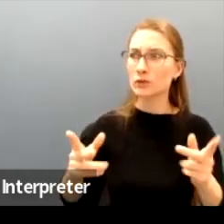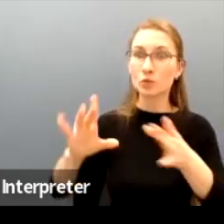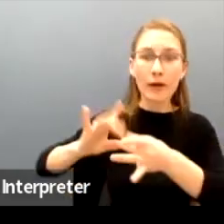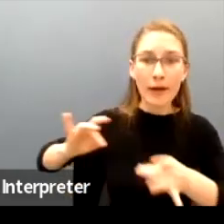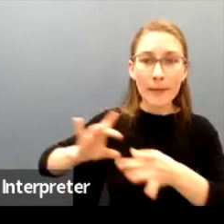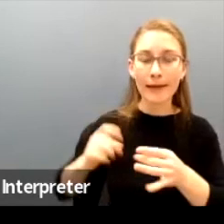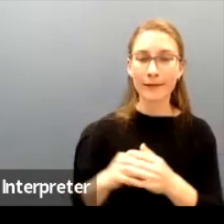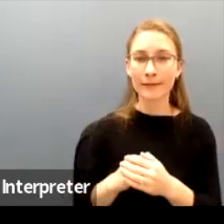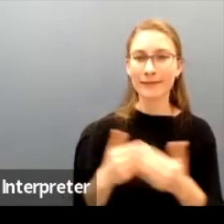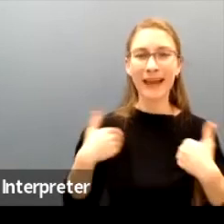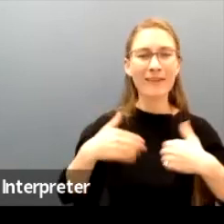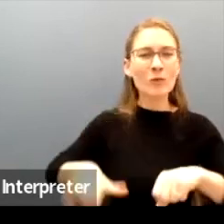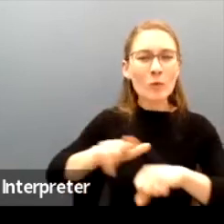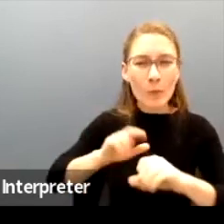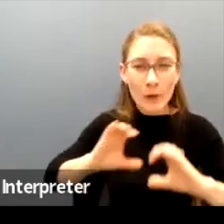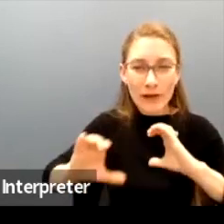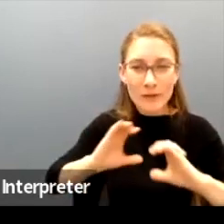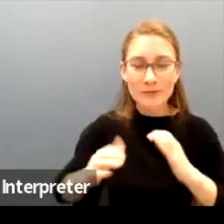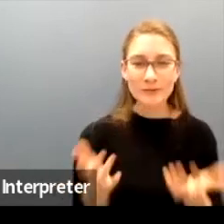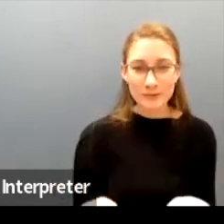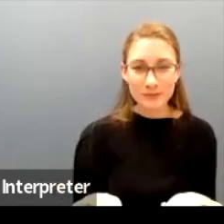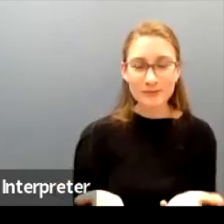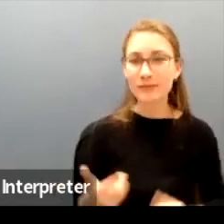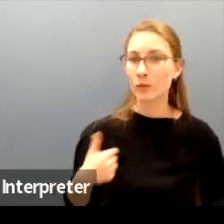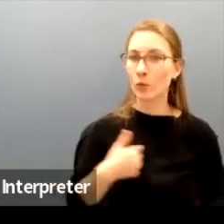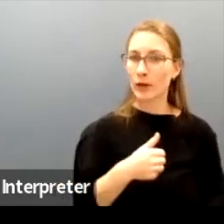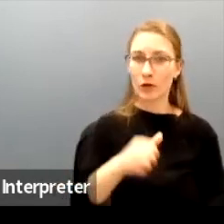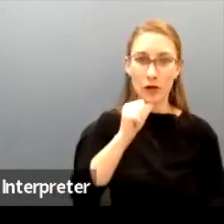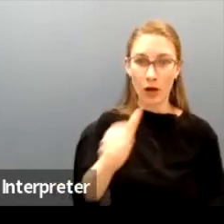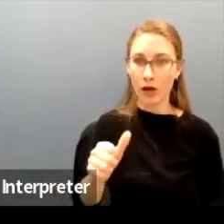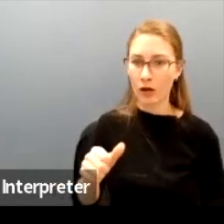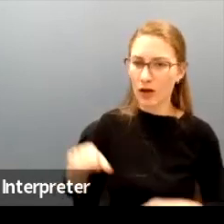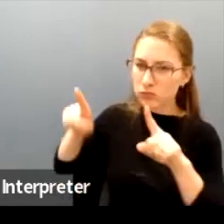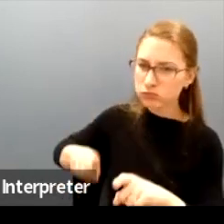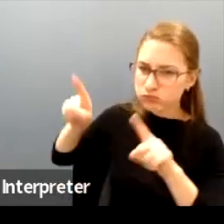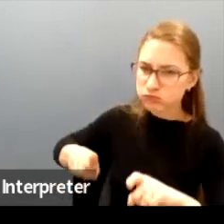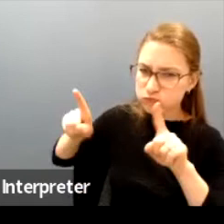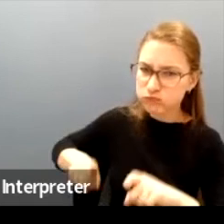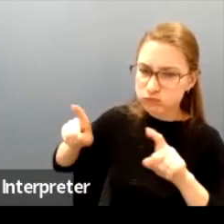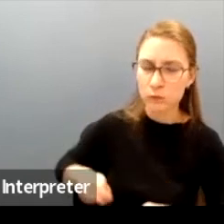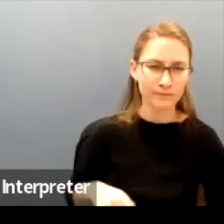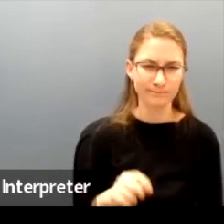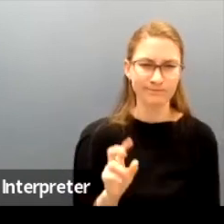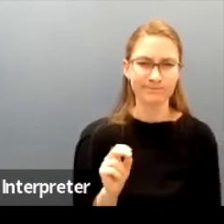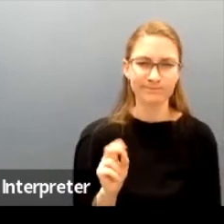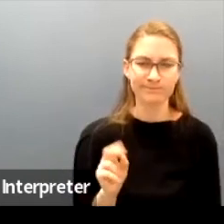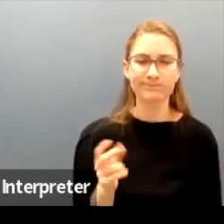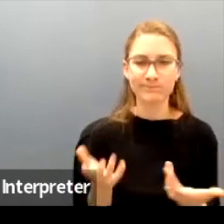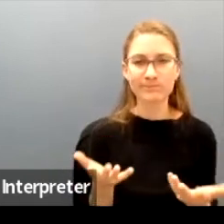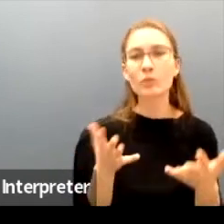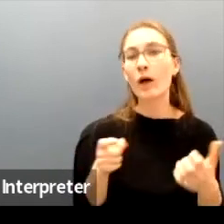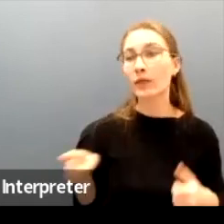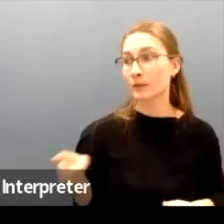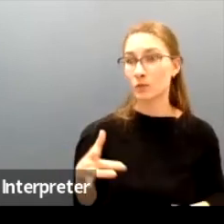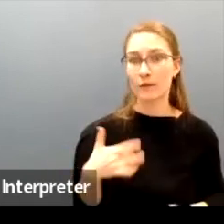try to have a normal conversation with them. We're not drilling here. We're not expecting them to say this because I told you to say it. We want them to say it because they